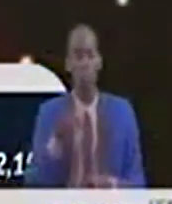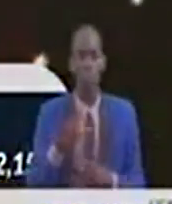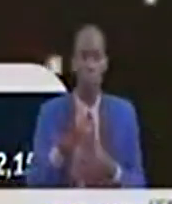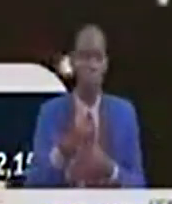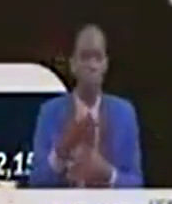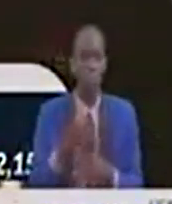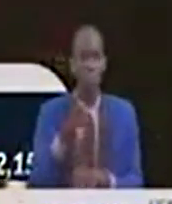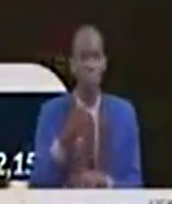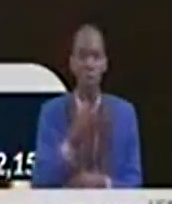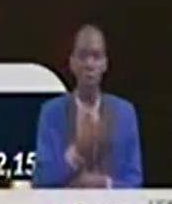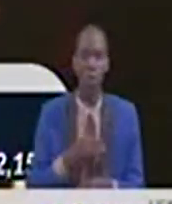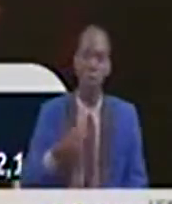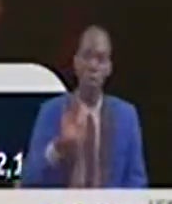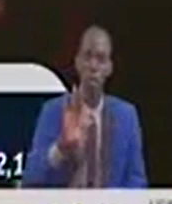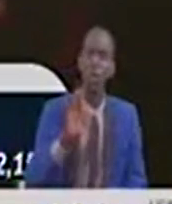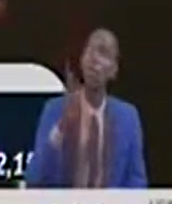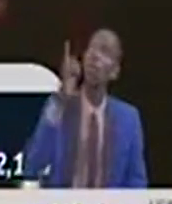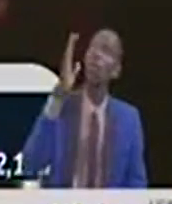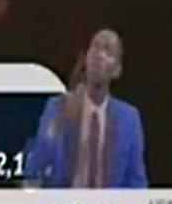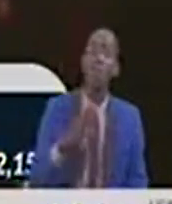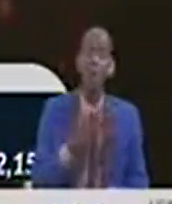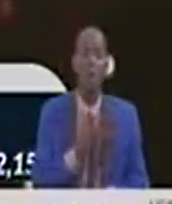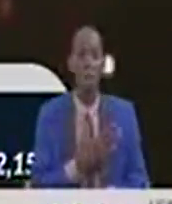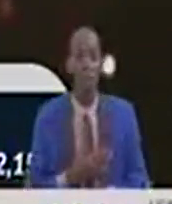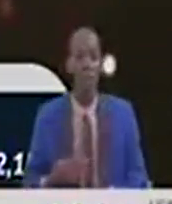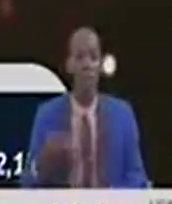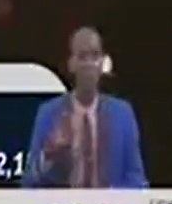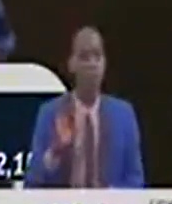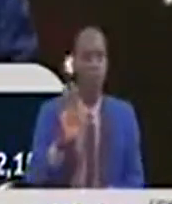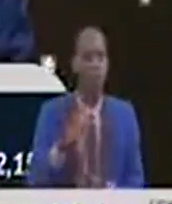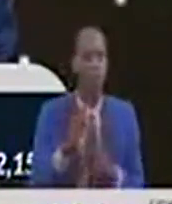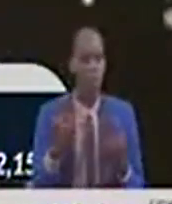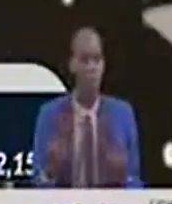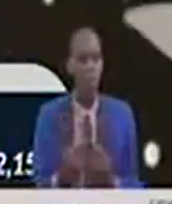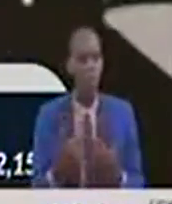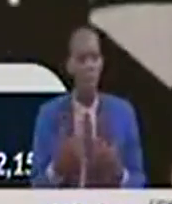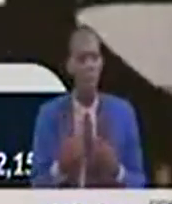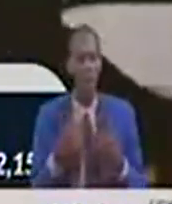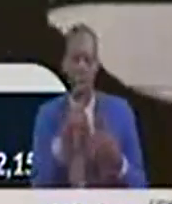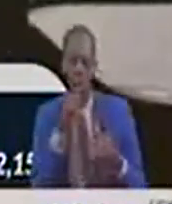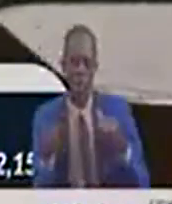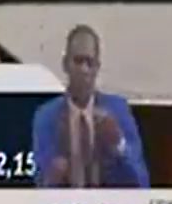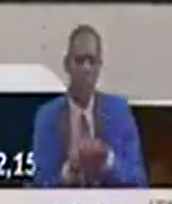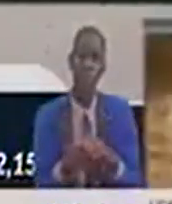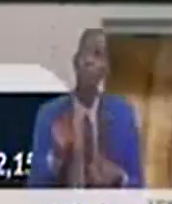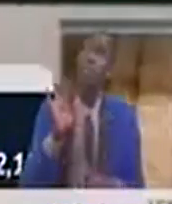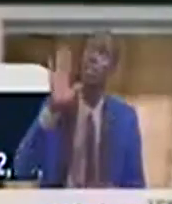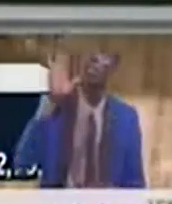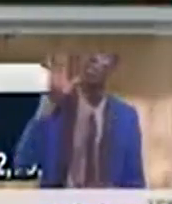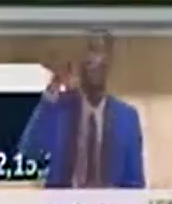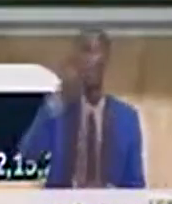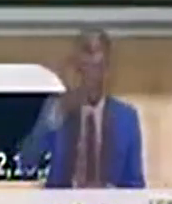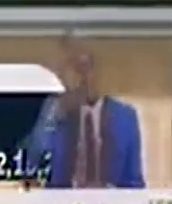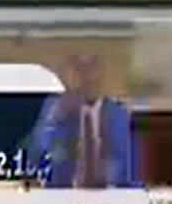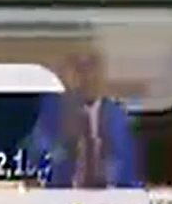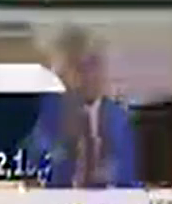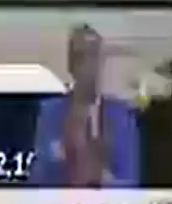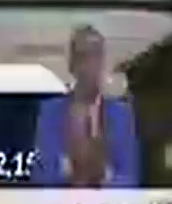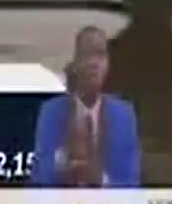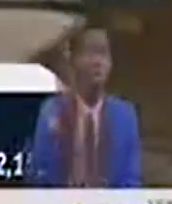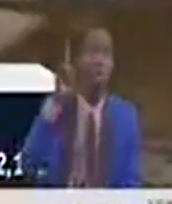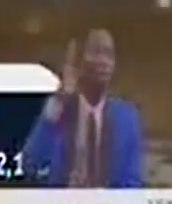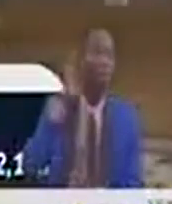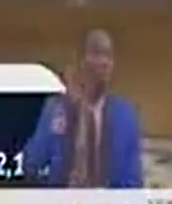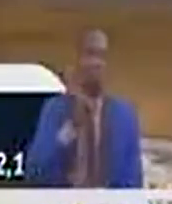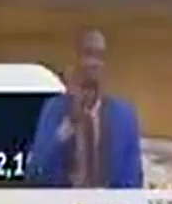your sins have hid his face from you, that he will not hear. It